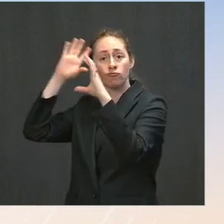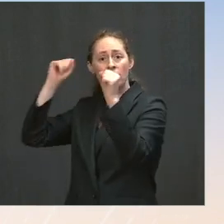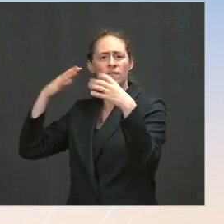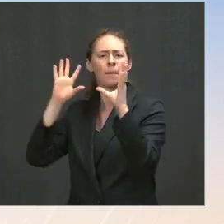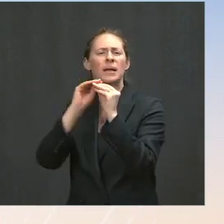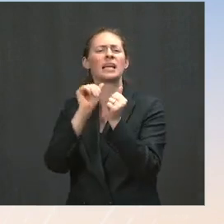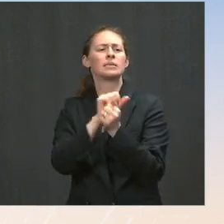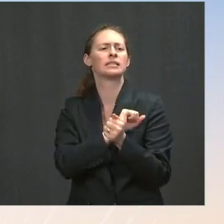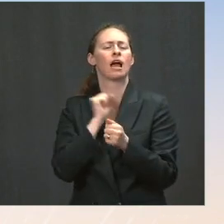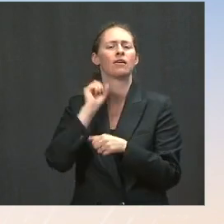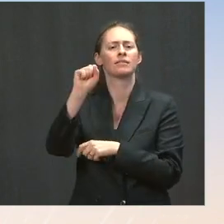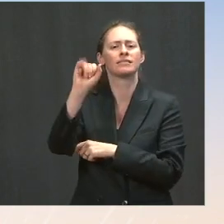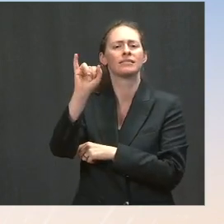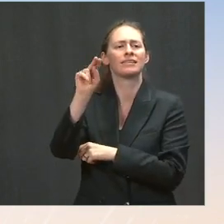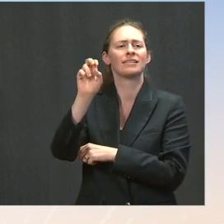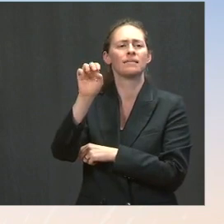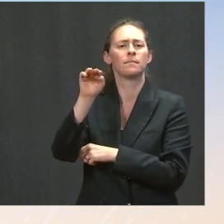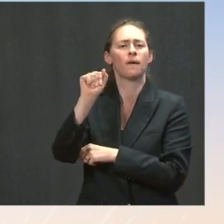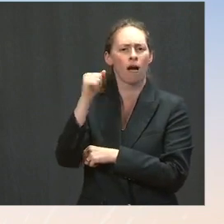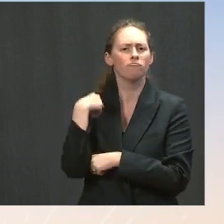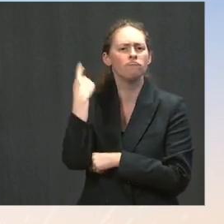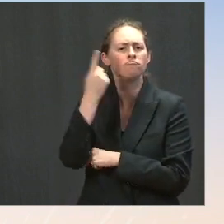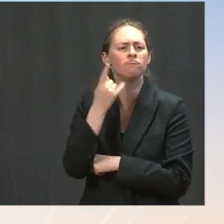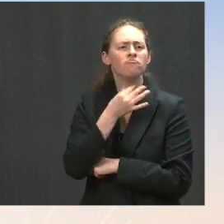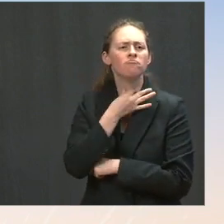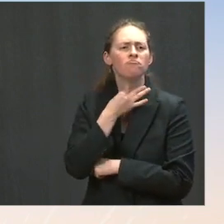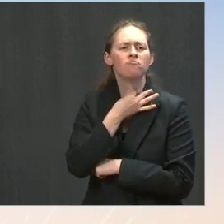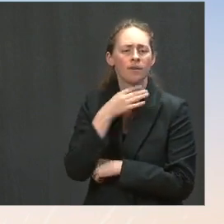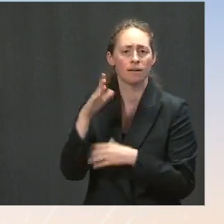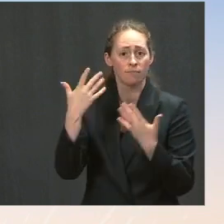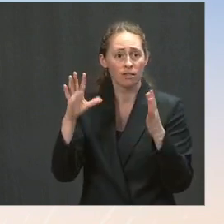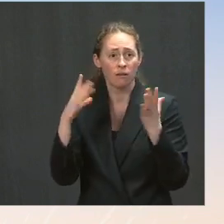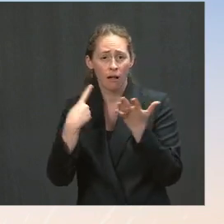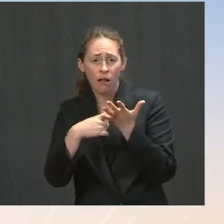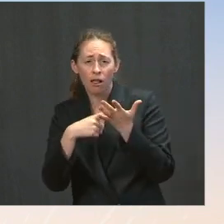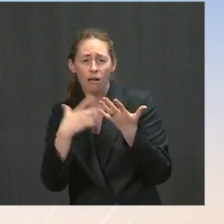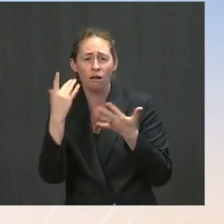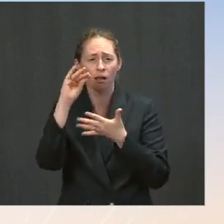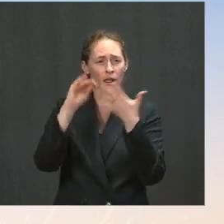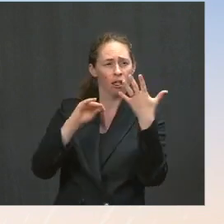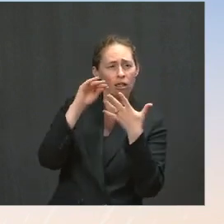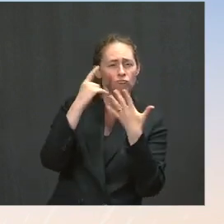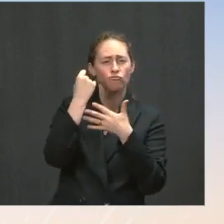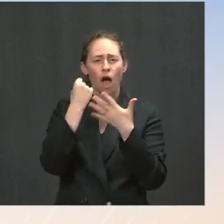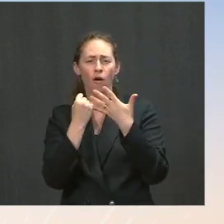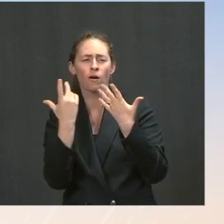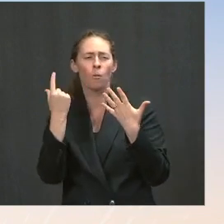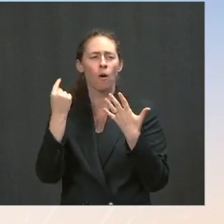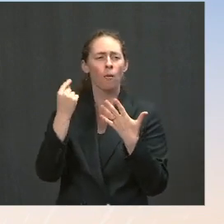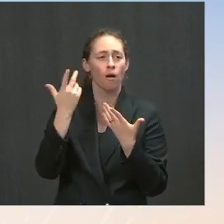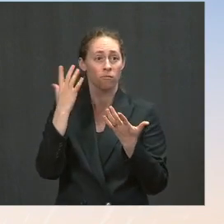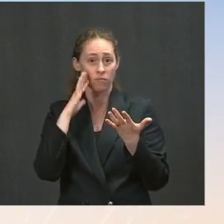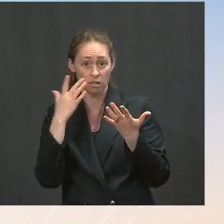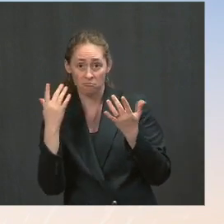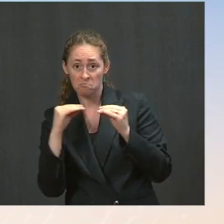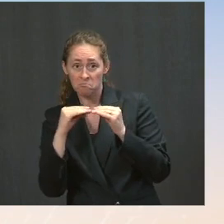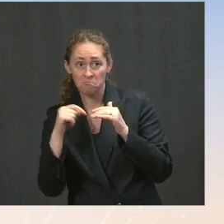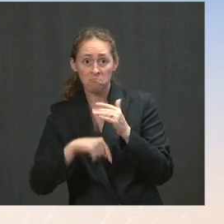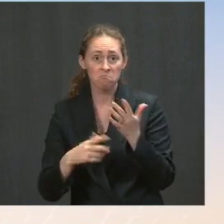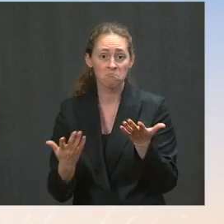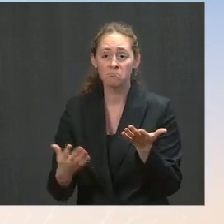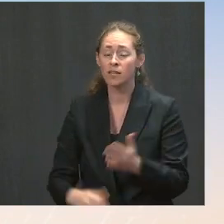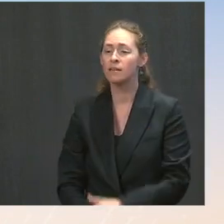with any of the primary negotiators or Democratic leadership on the bill as it gets to potentially the finish line? Well, I would expect, yes,